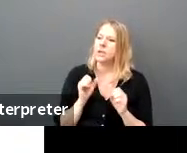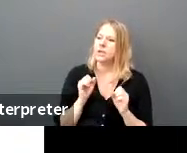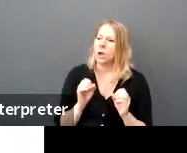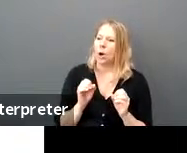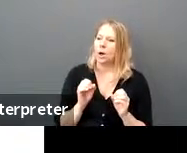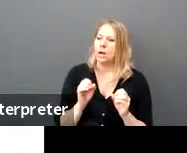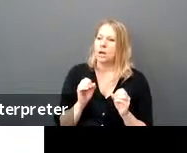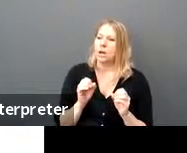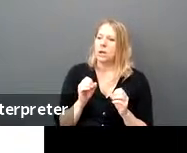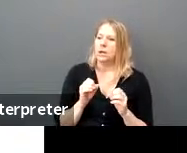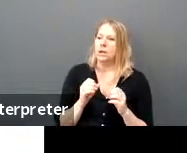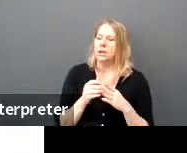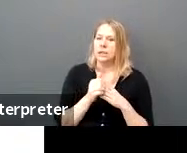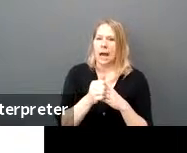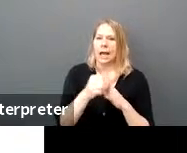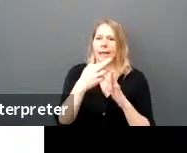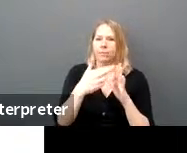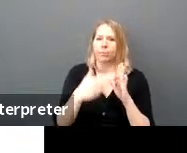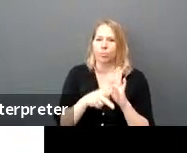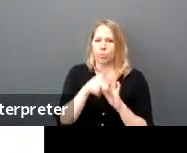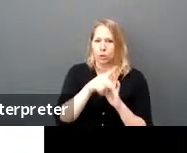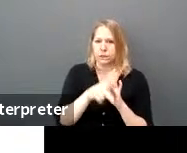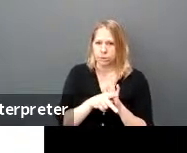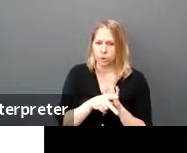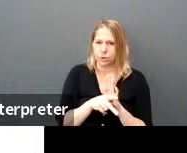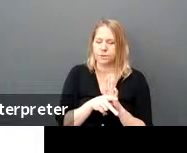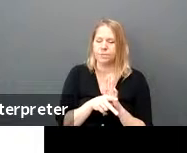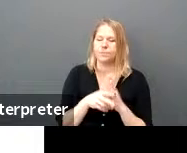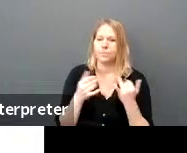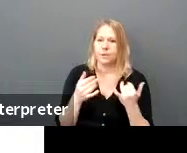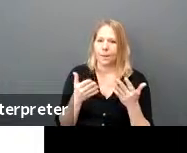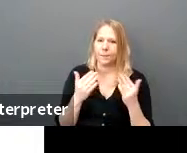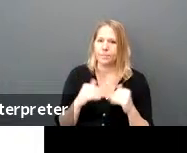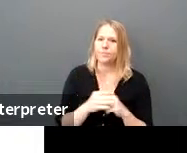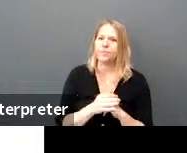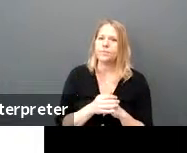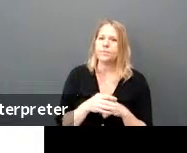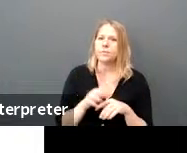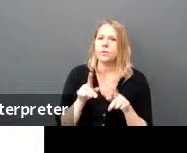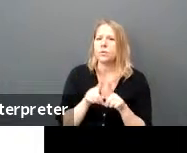So these are our guiding principles, and what I would like to do is